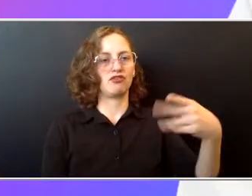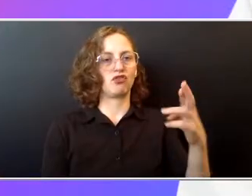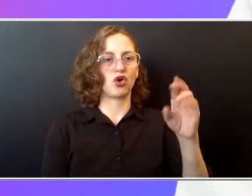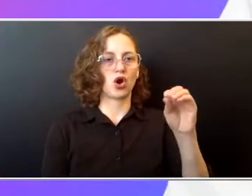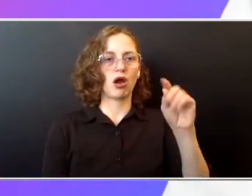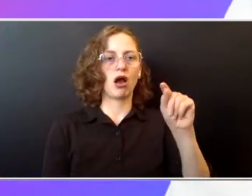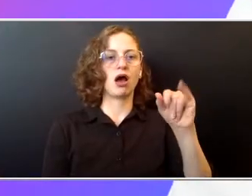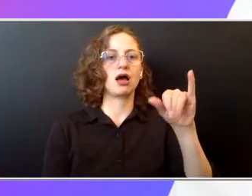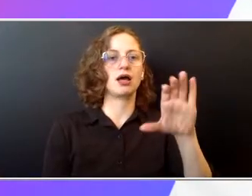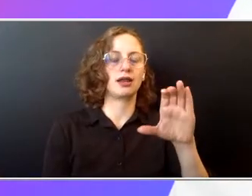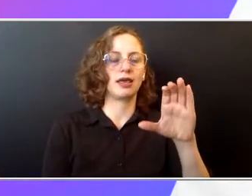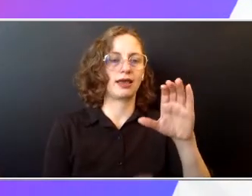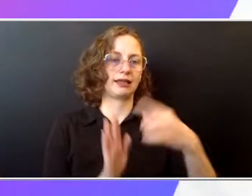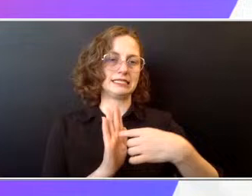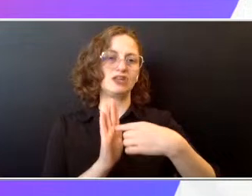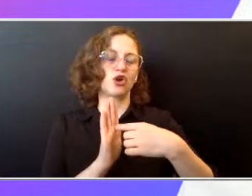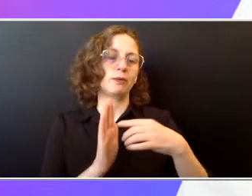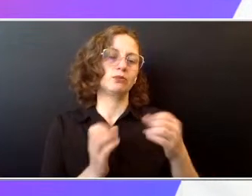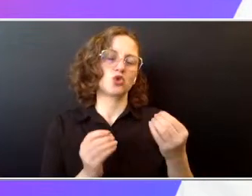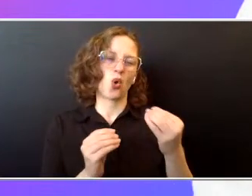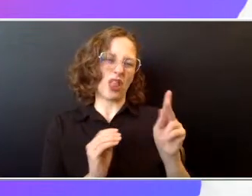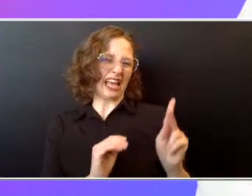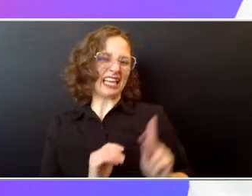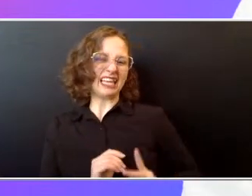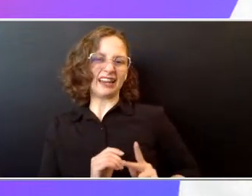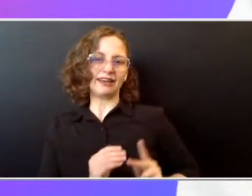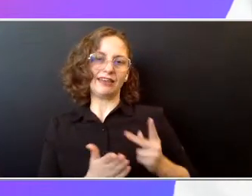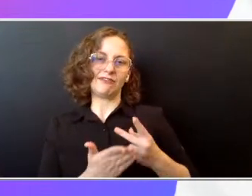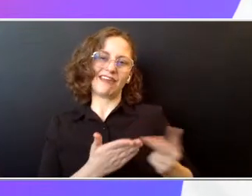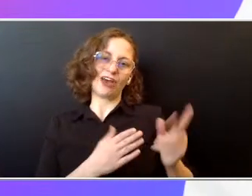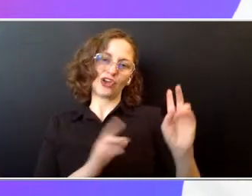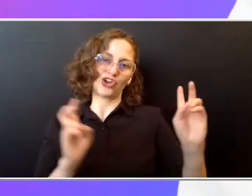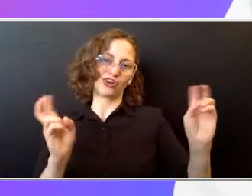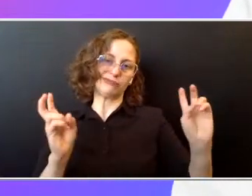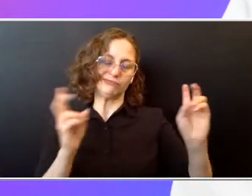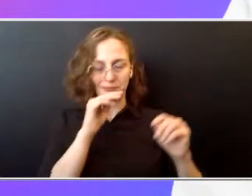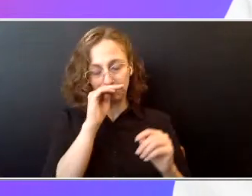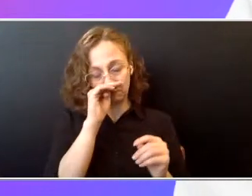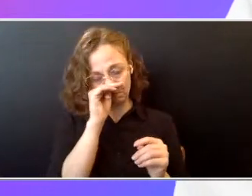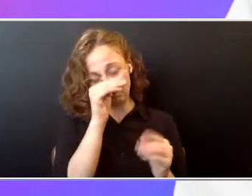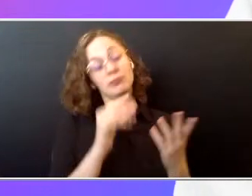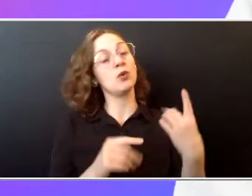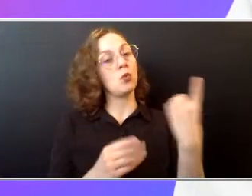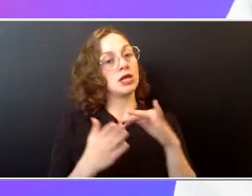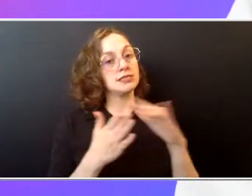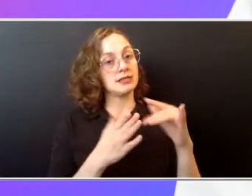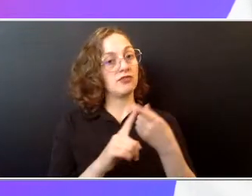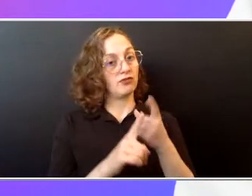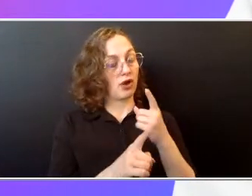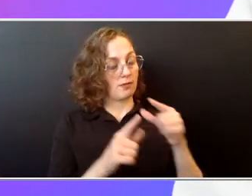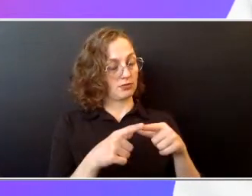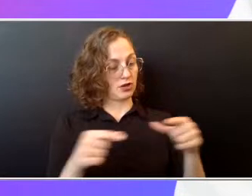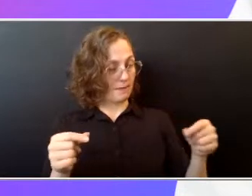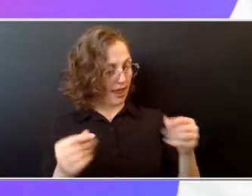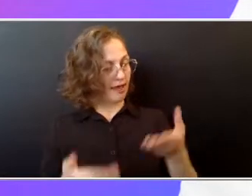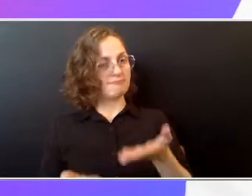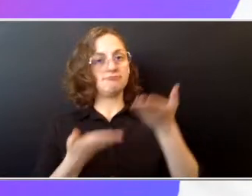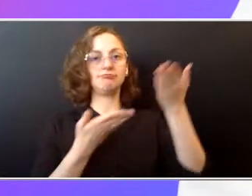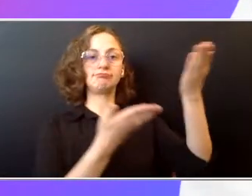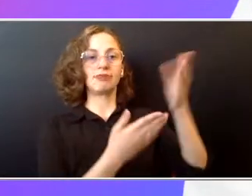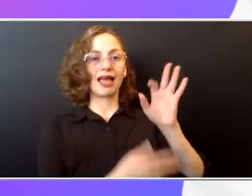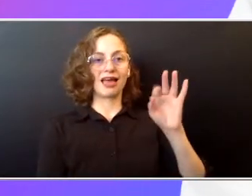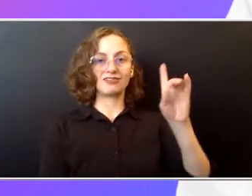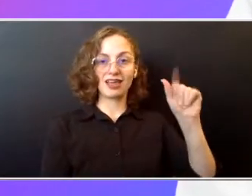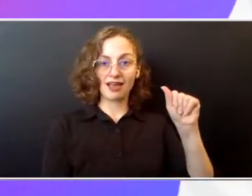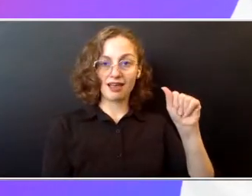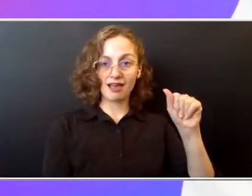in Japan, actually, that was presented to the FDA. And the FDA was so impressed by it because